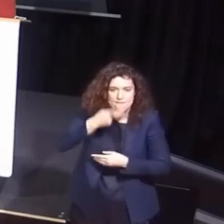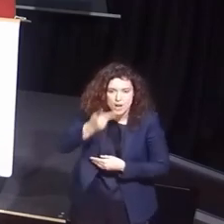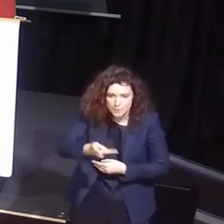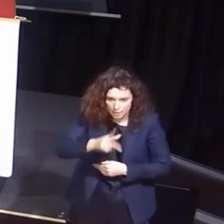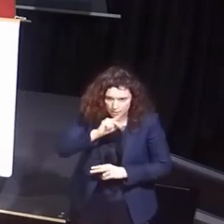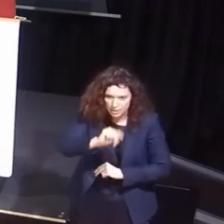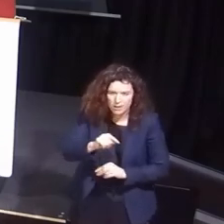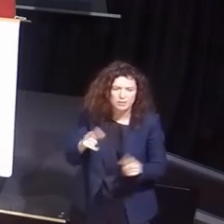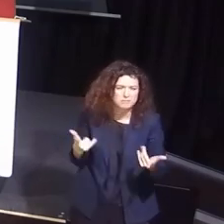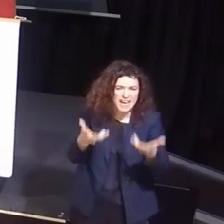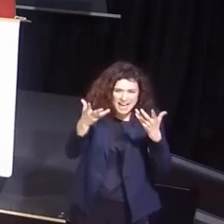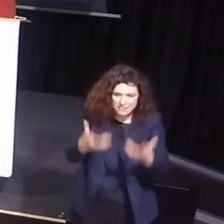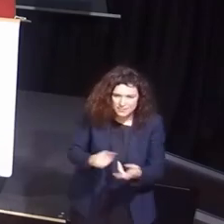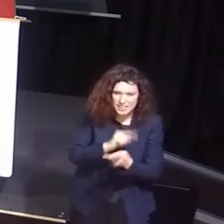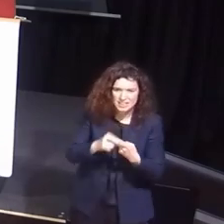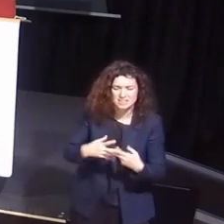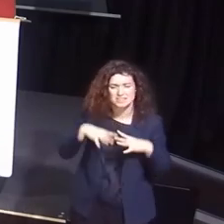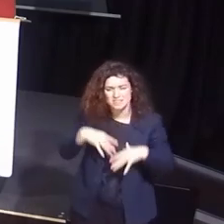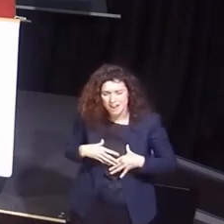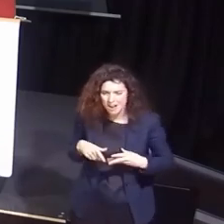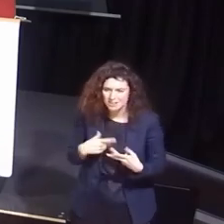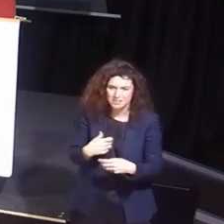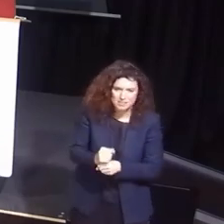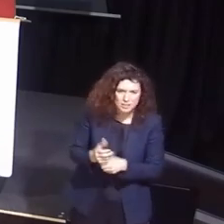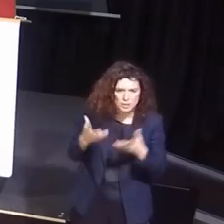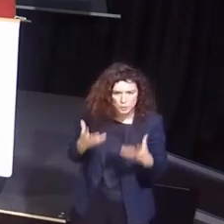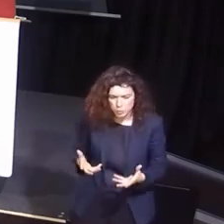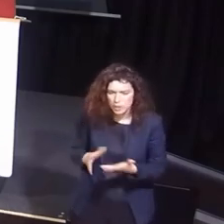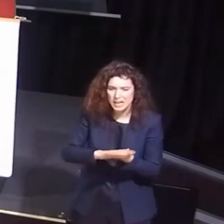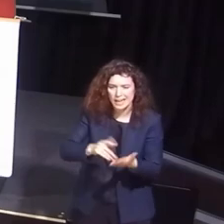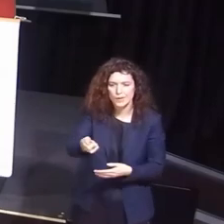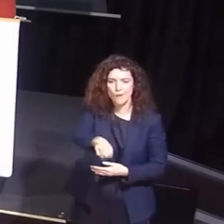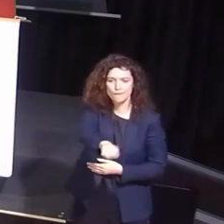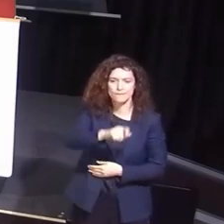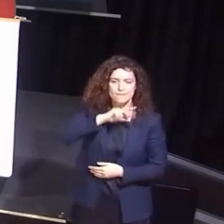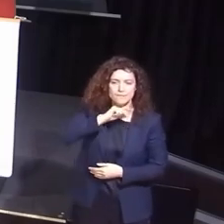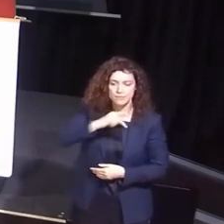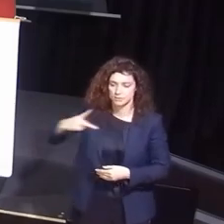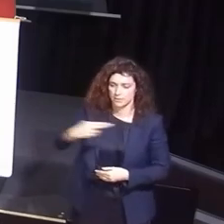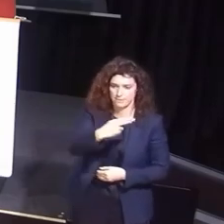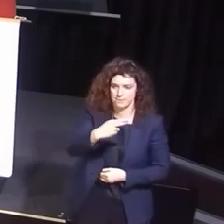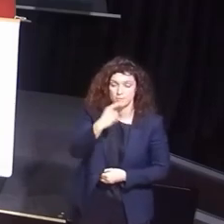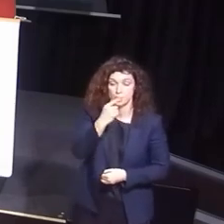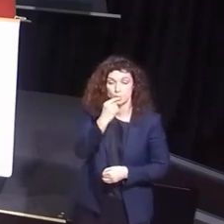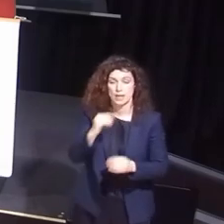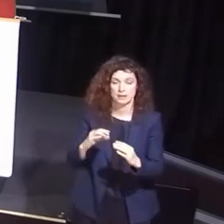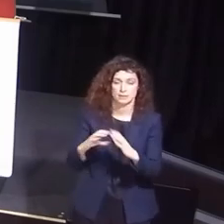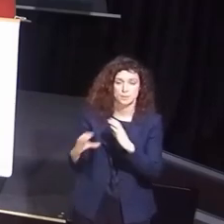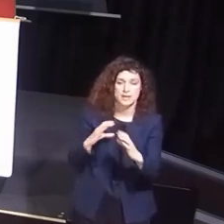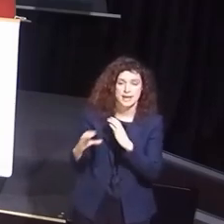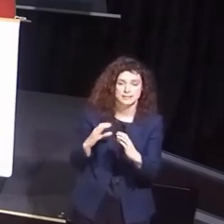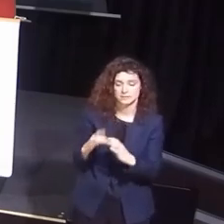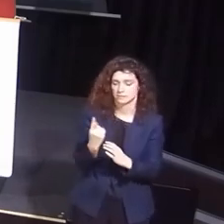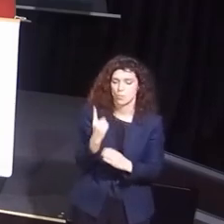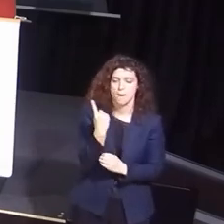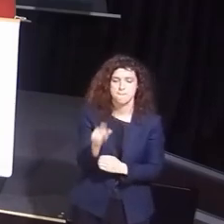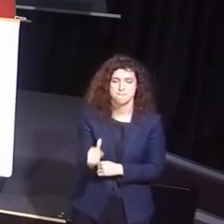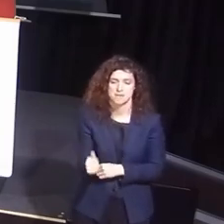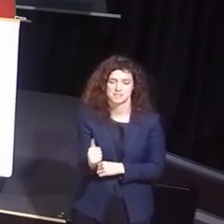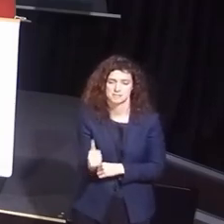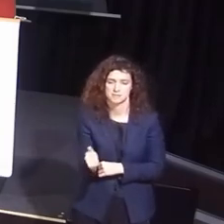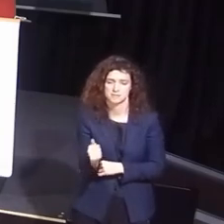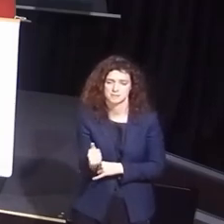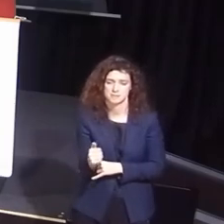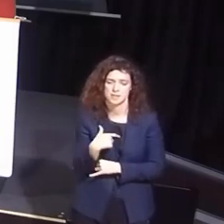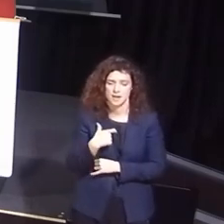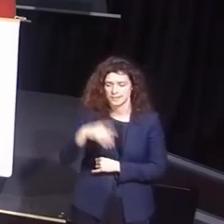tired. And being able to play without voice chat, but still communicate in an instant with one button mm-hmm. what I